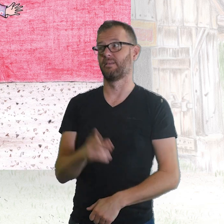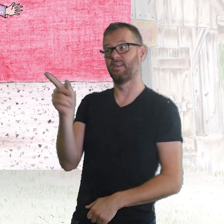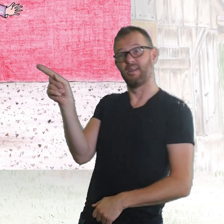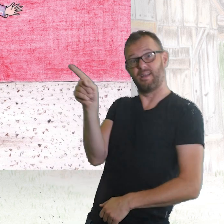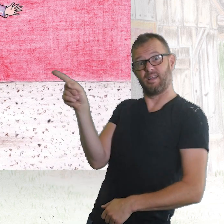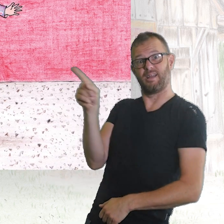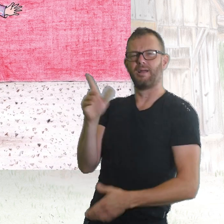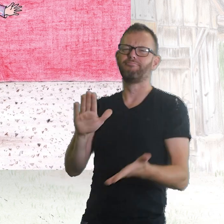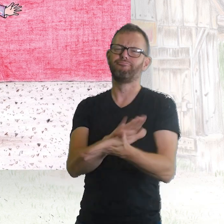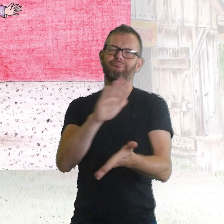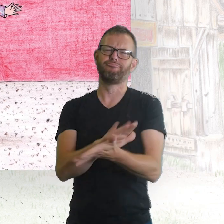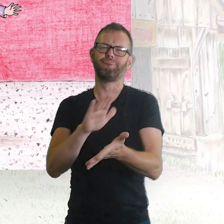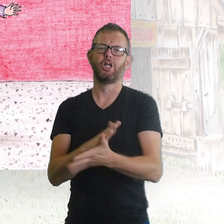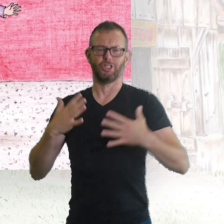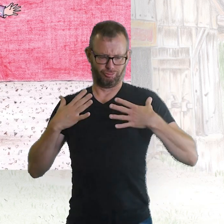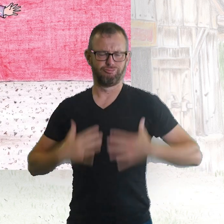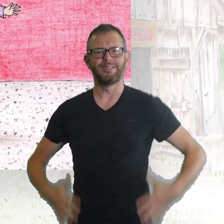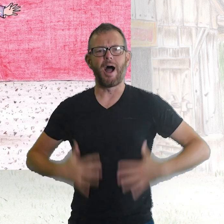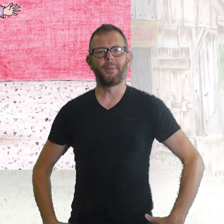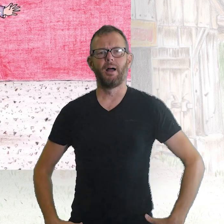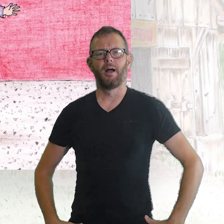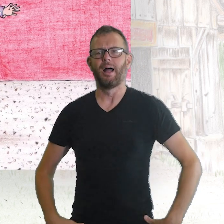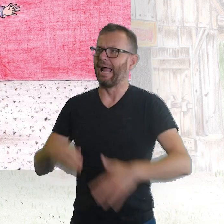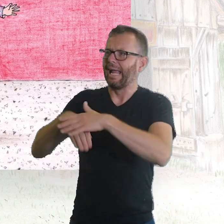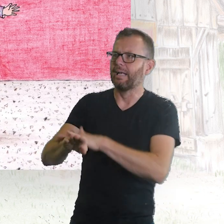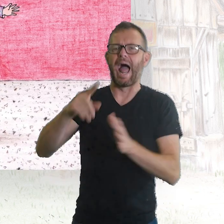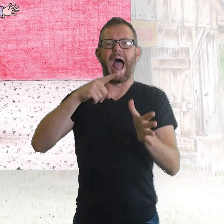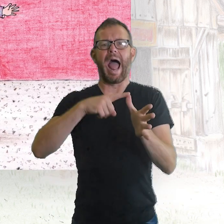They enjoyed dressing up in Anglo-Saxon clothes.